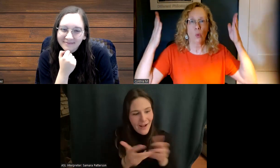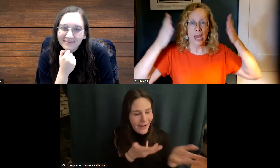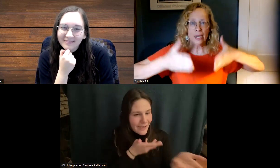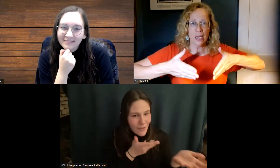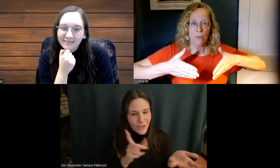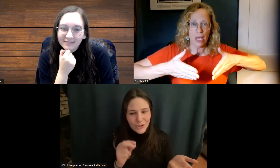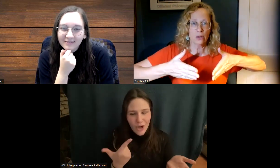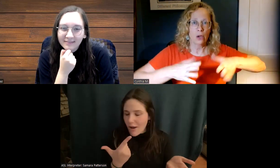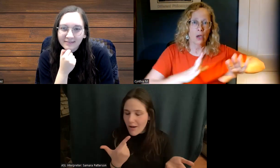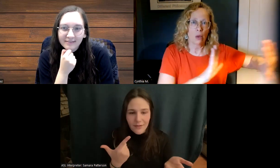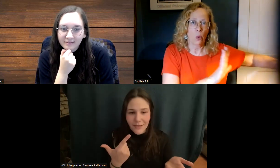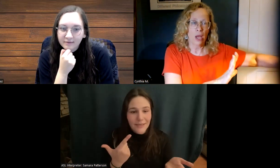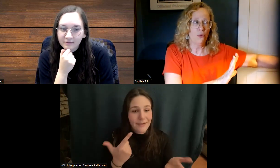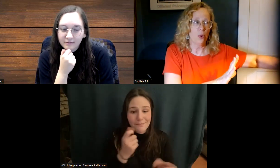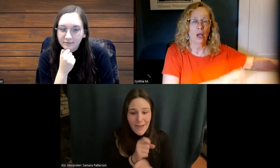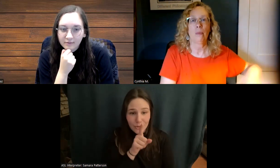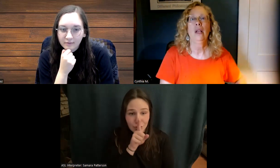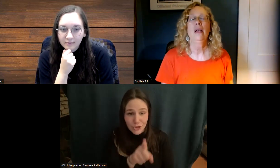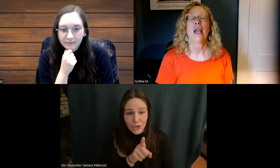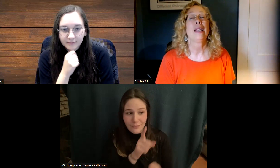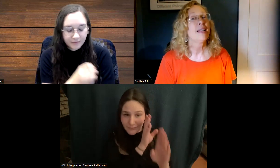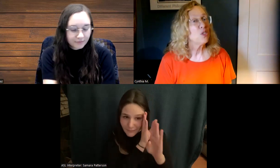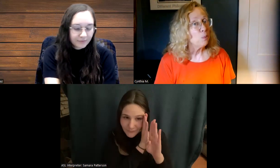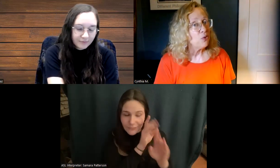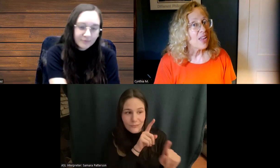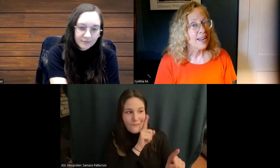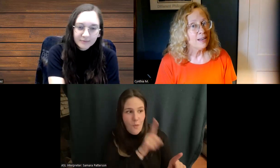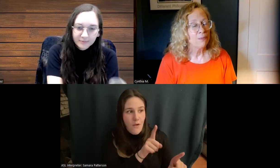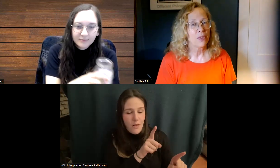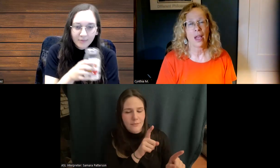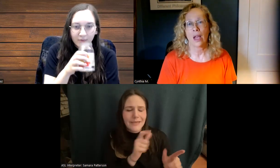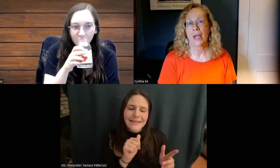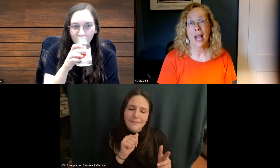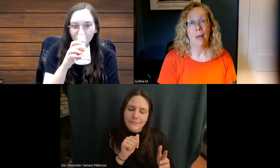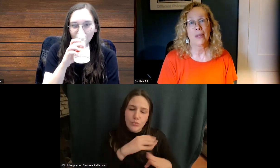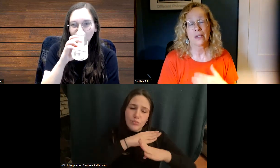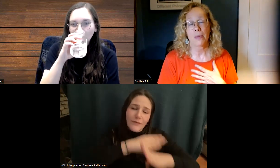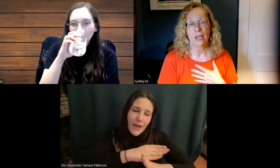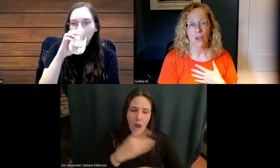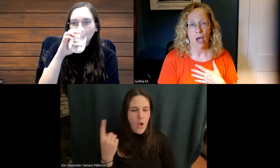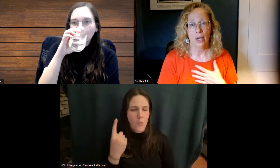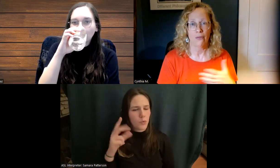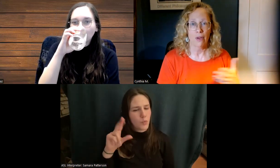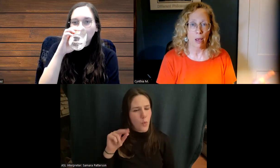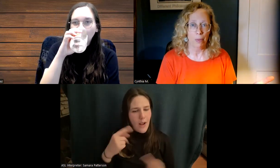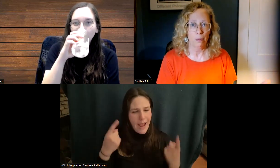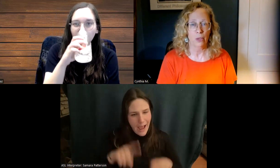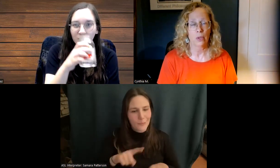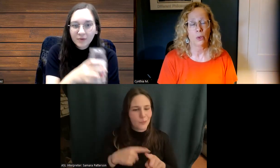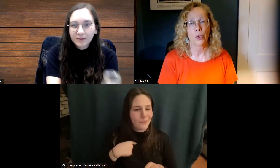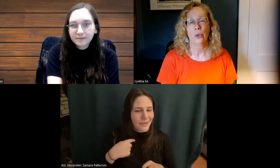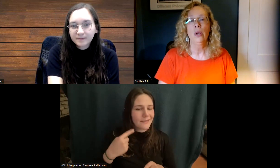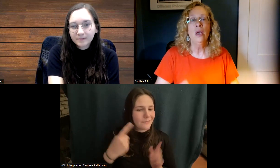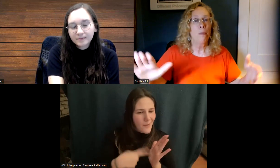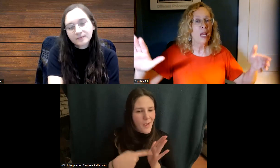The way to keep that dog away from, it doesn't prevent it. It happens to me a lot. If I'm out in public